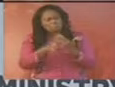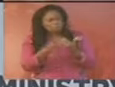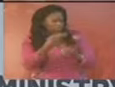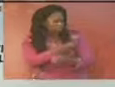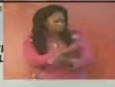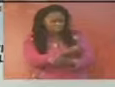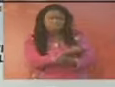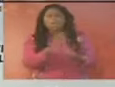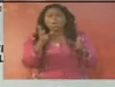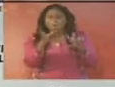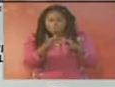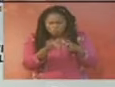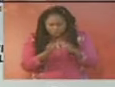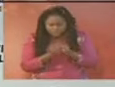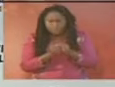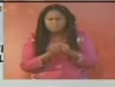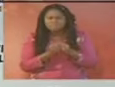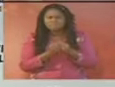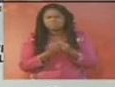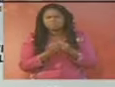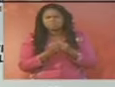I remember the question.